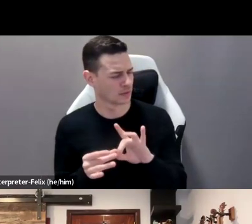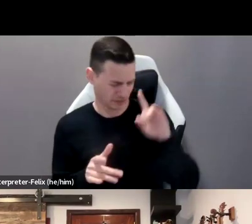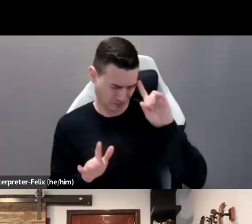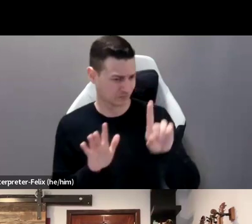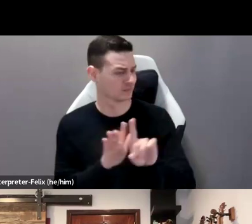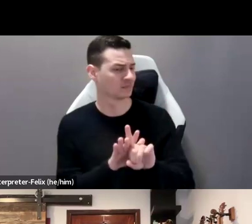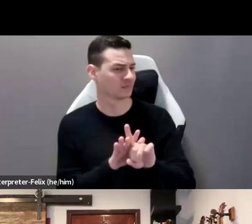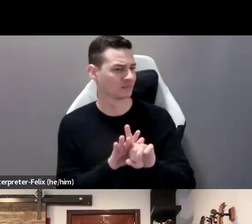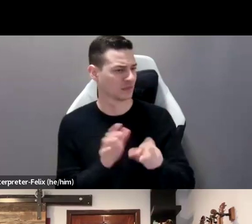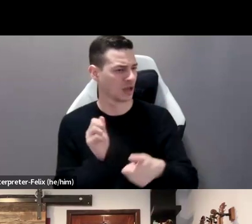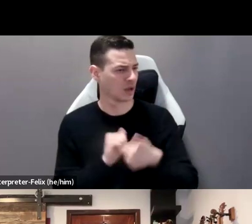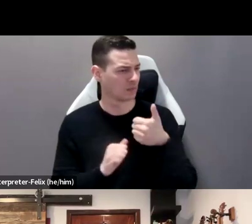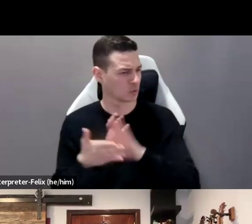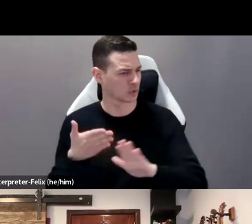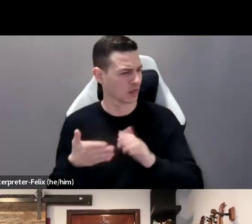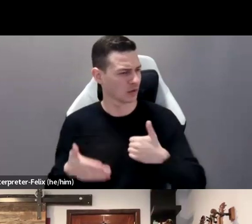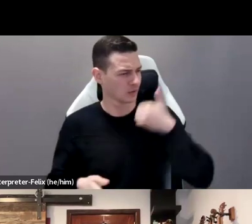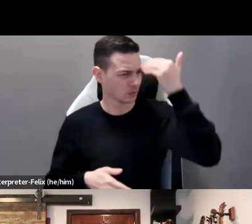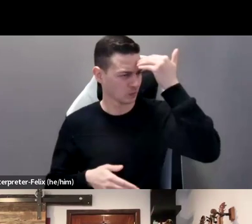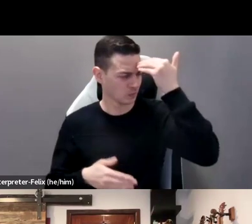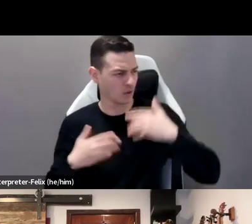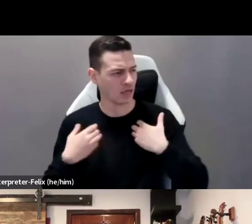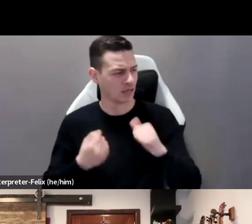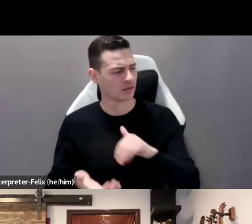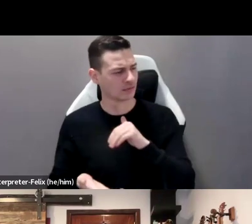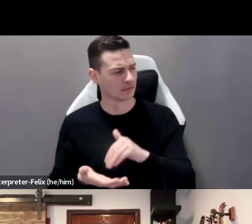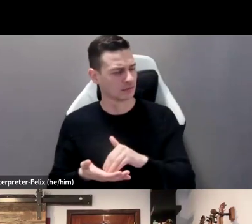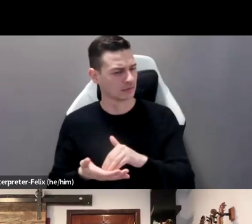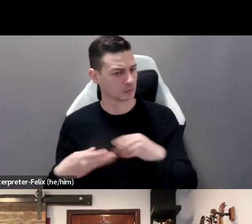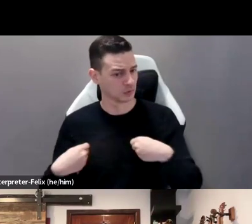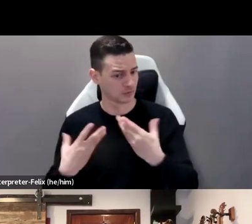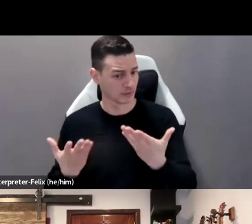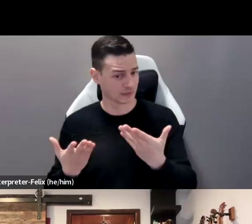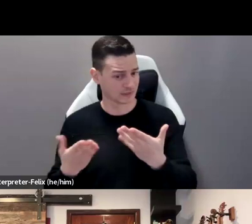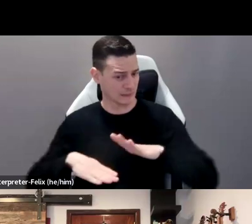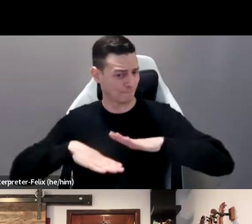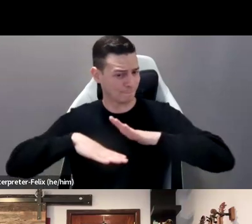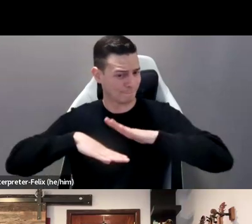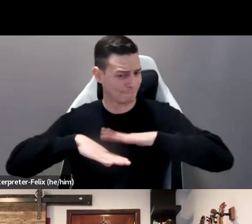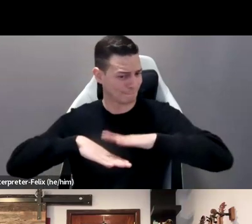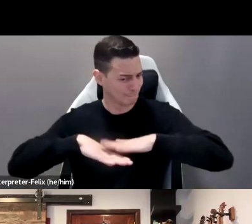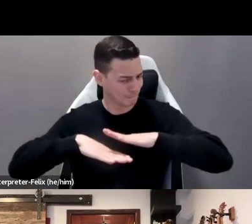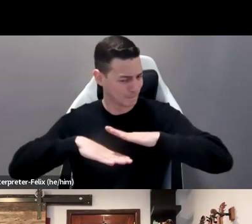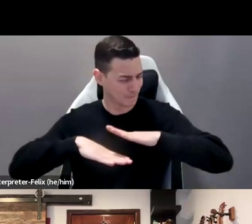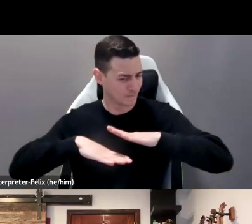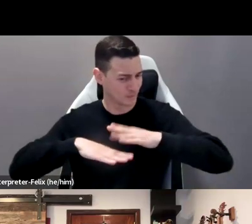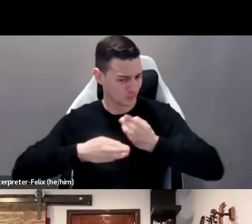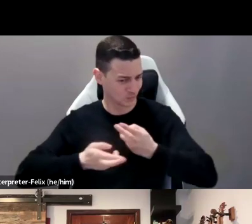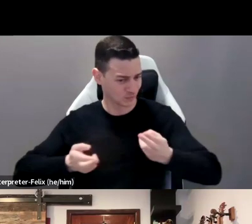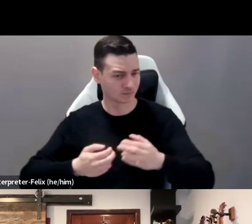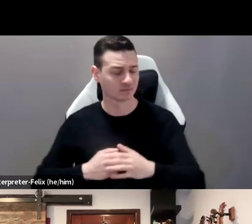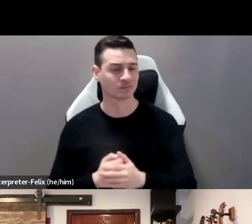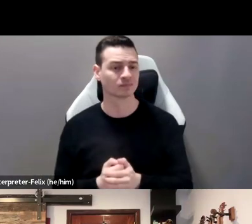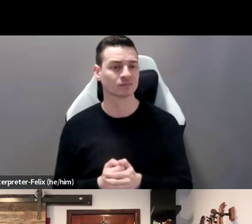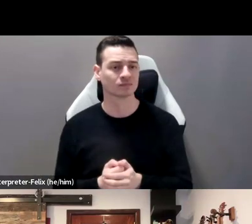most campuses that I'm familiar with, the health center provides pretty minimal healthcare resources.